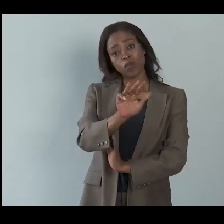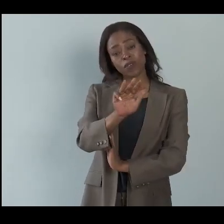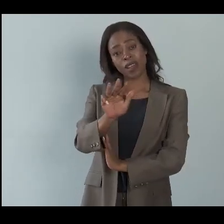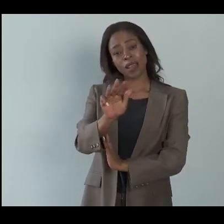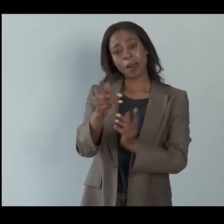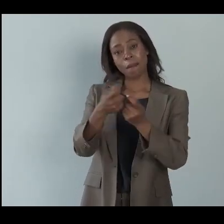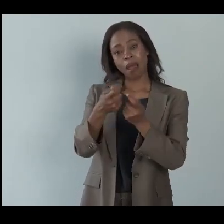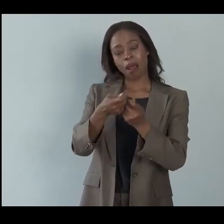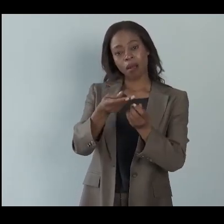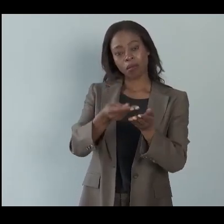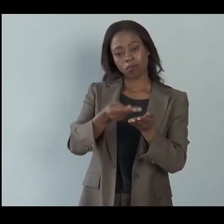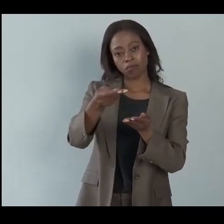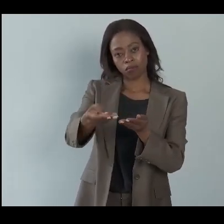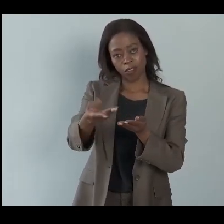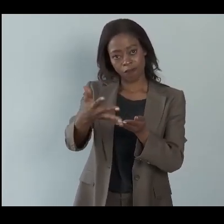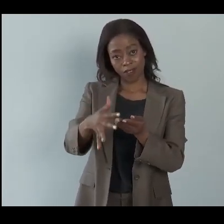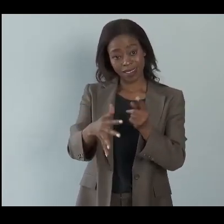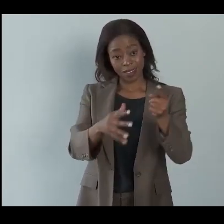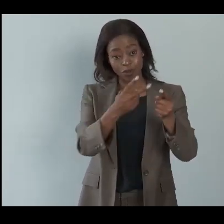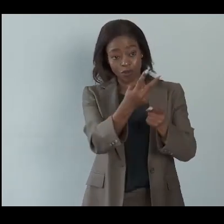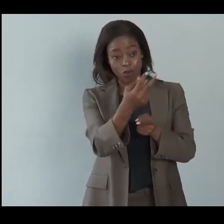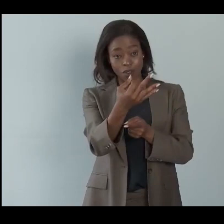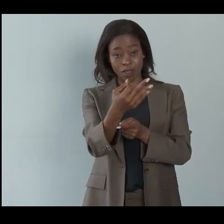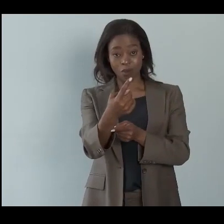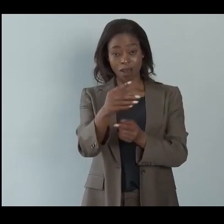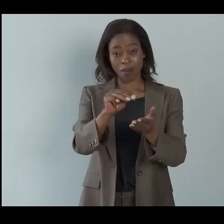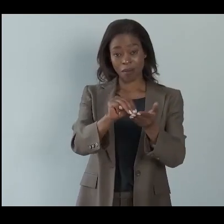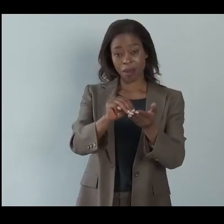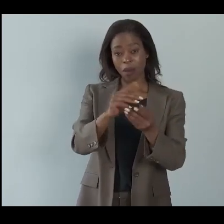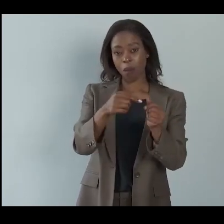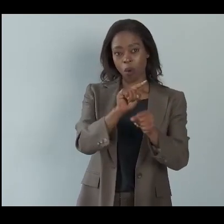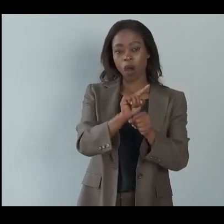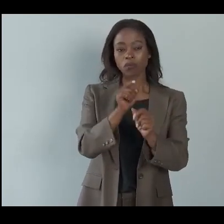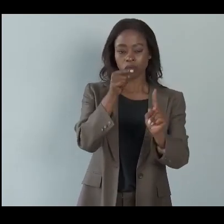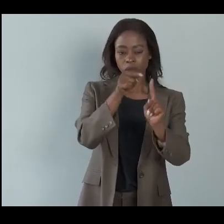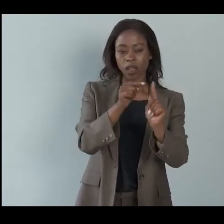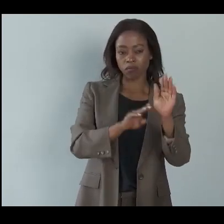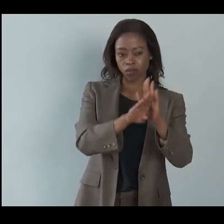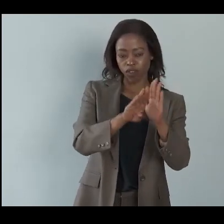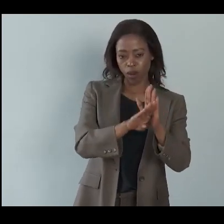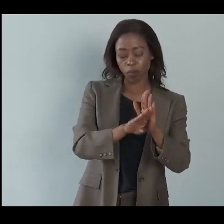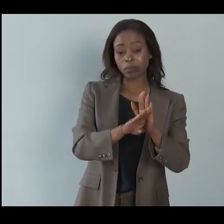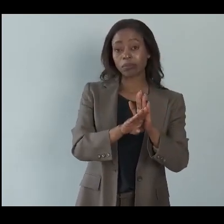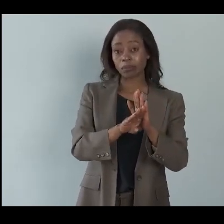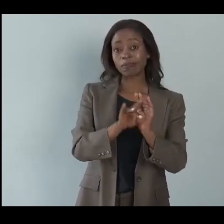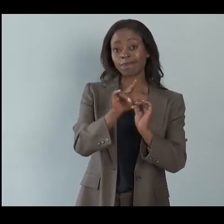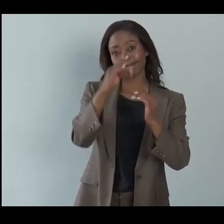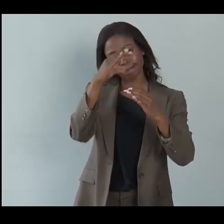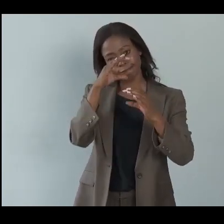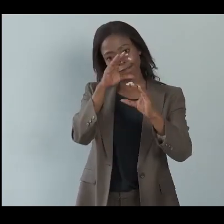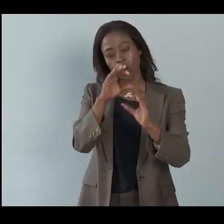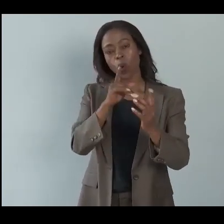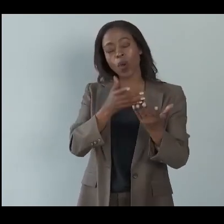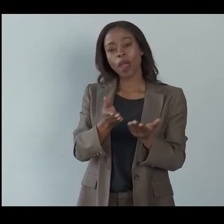capital expenditure, of which 231 million related to growth capex. This was predominantly focused on capital